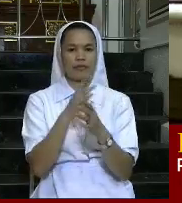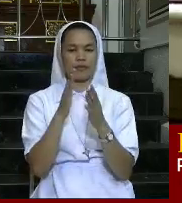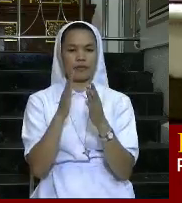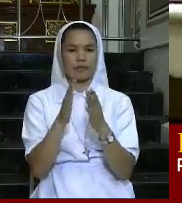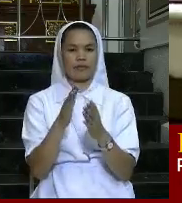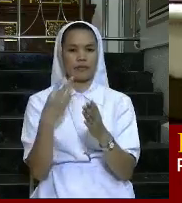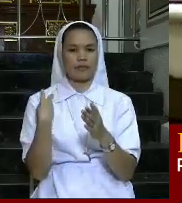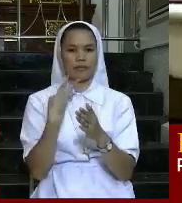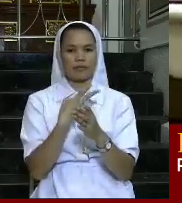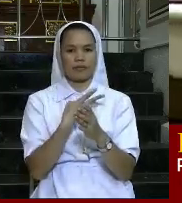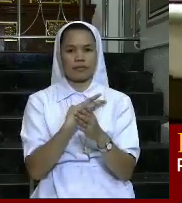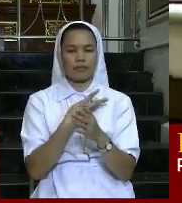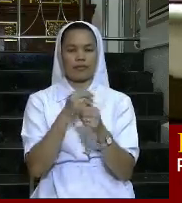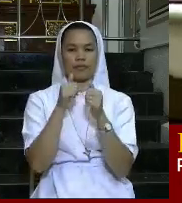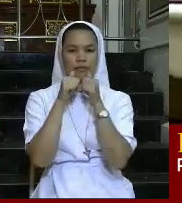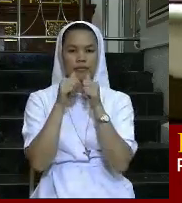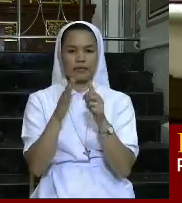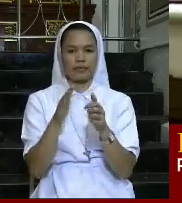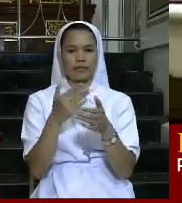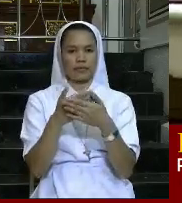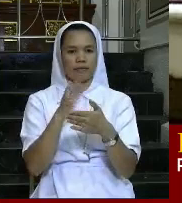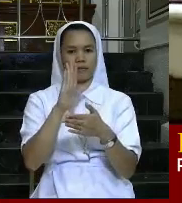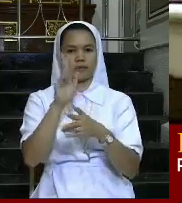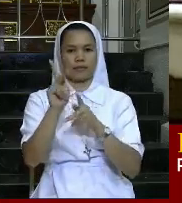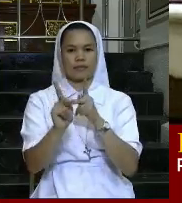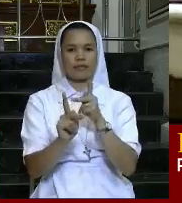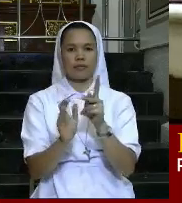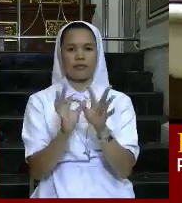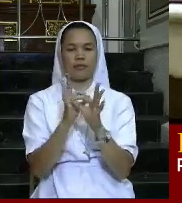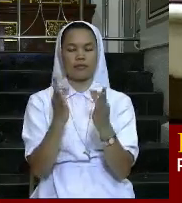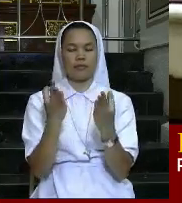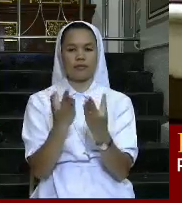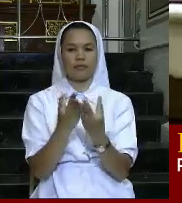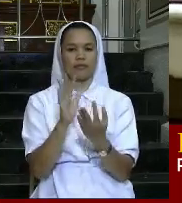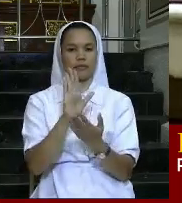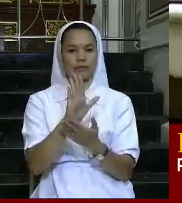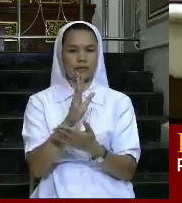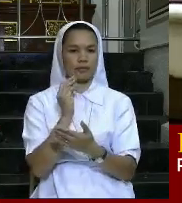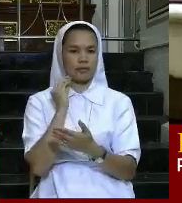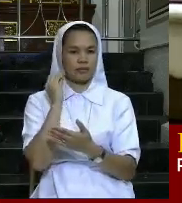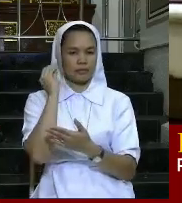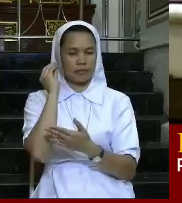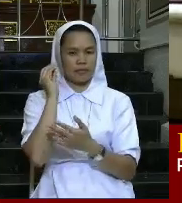my prayers and blessings for your families and your homes.